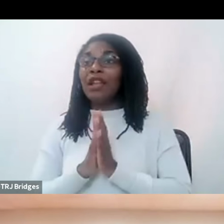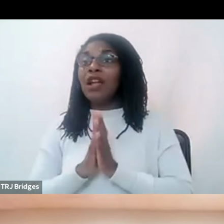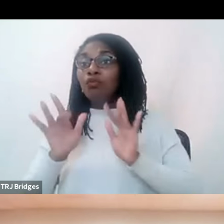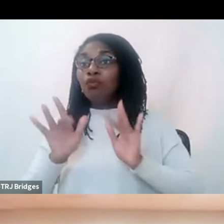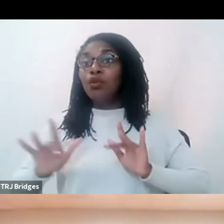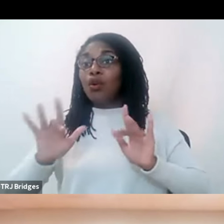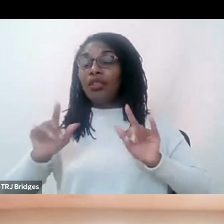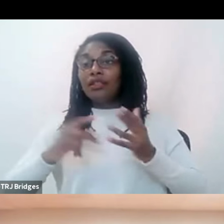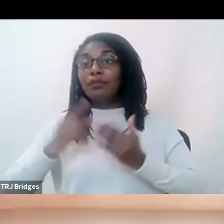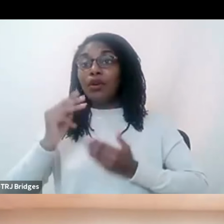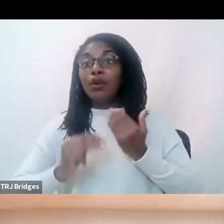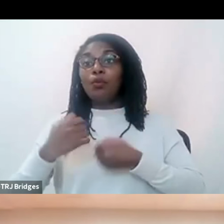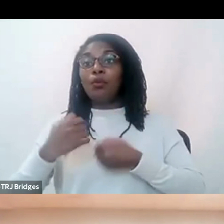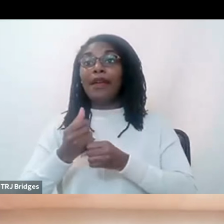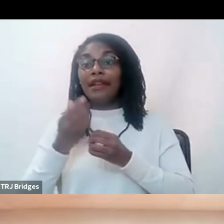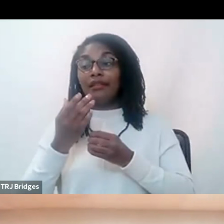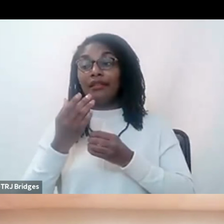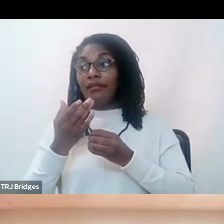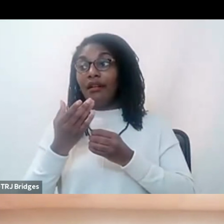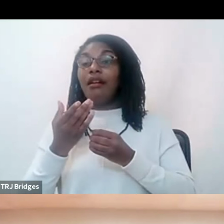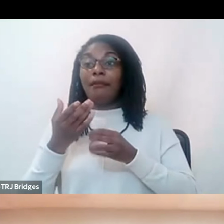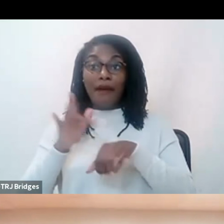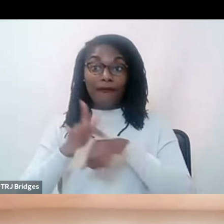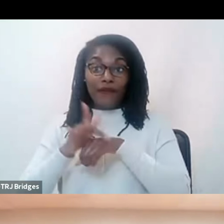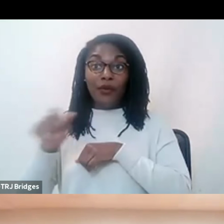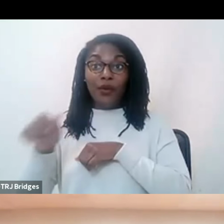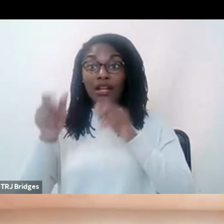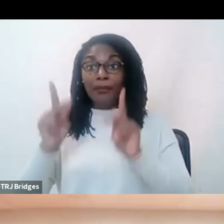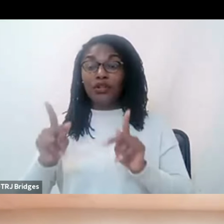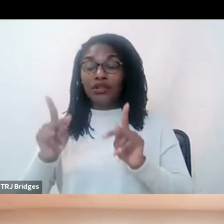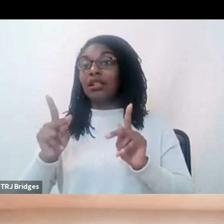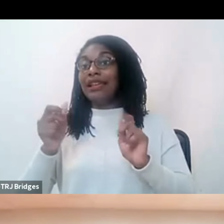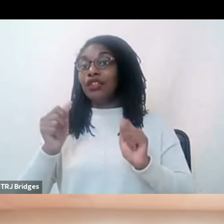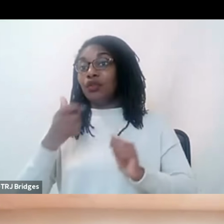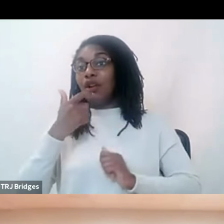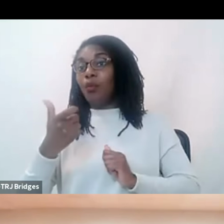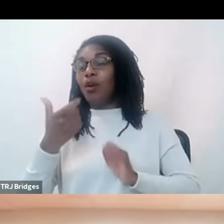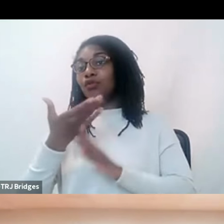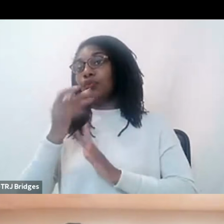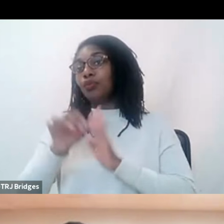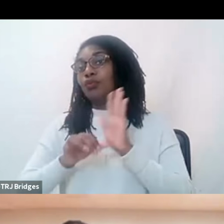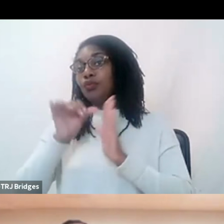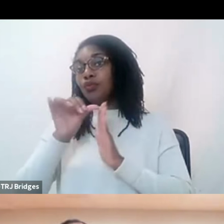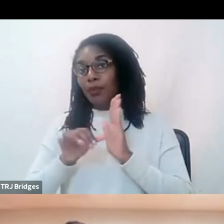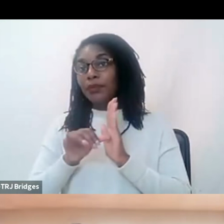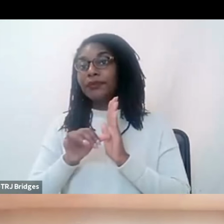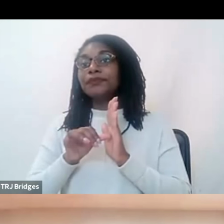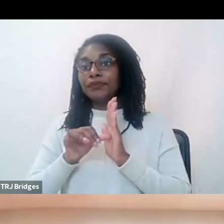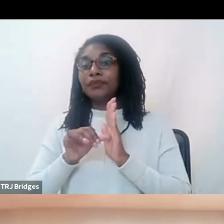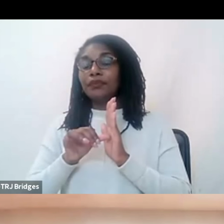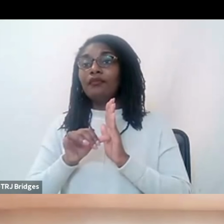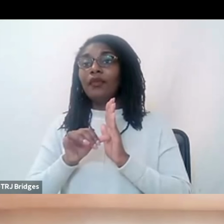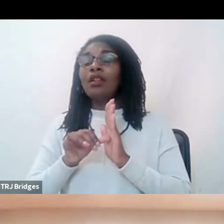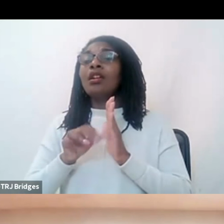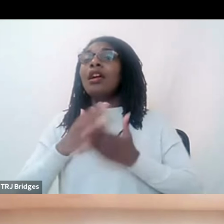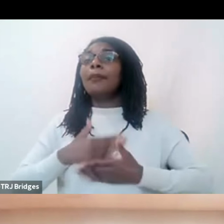made available to everyone on YouTube in the next couple of days. Please take a moment to complete the